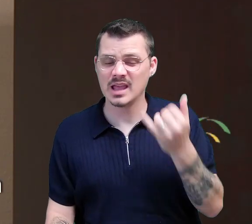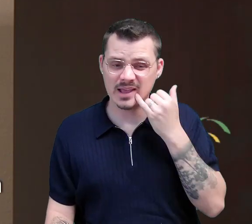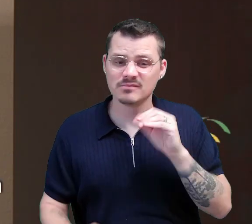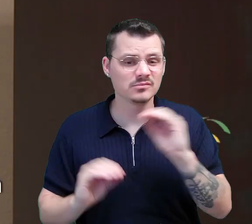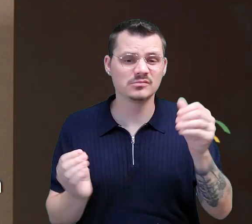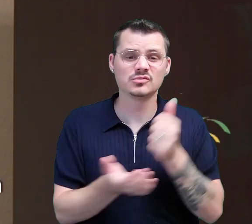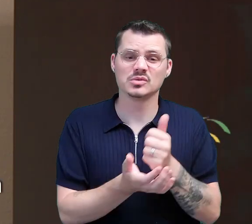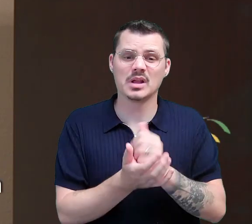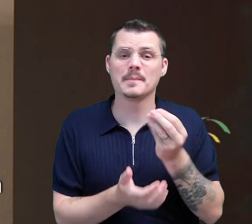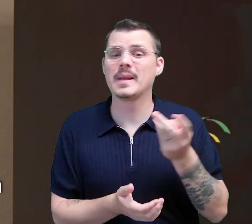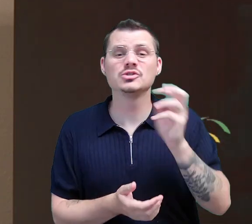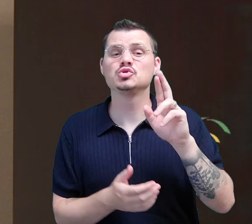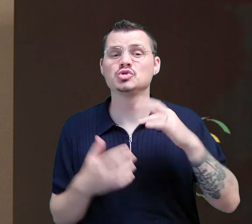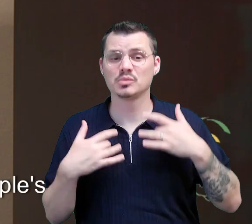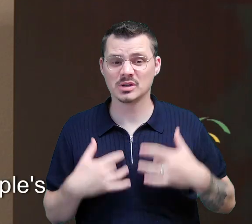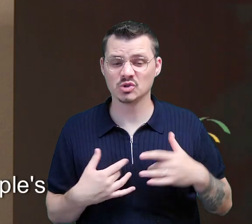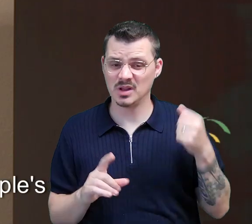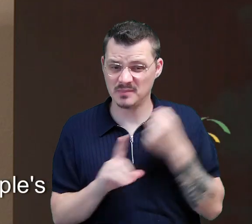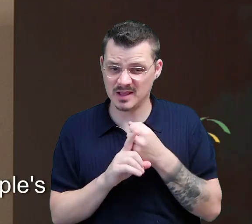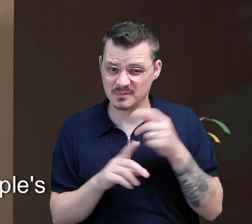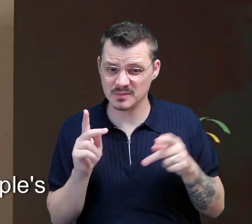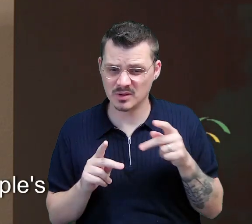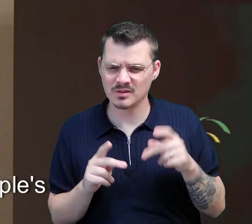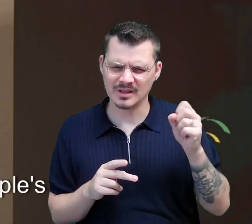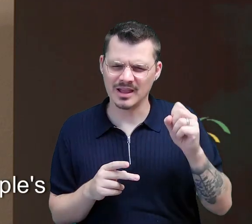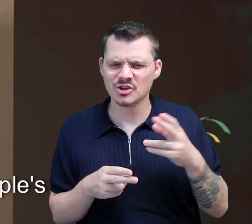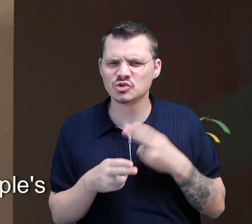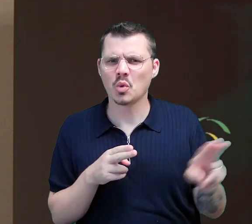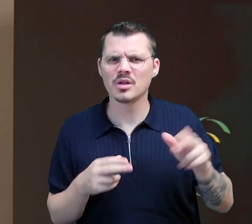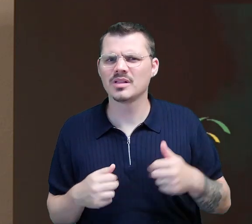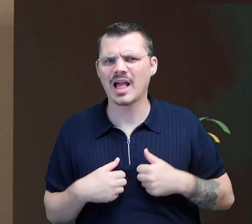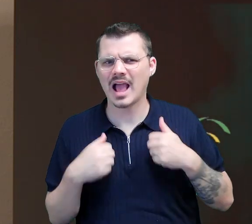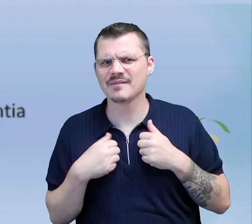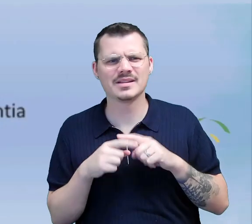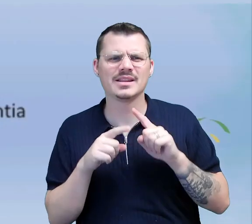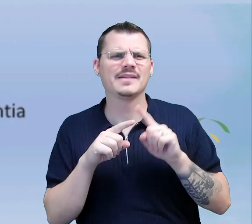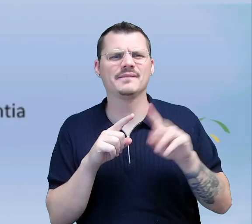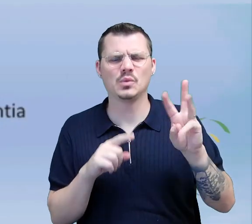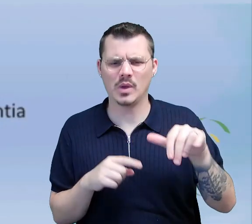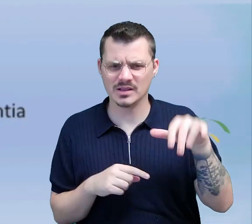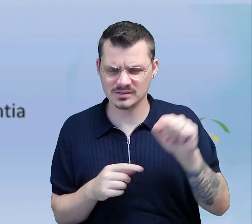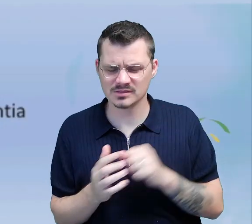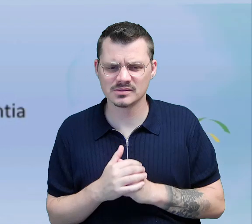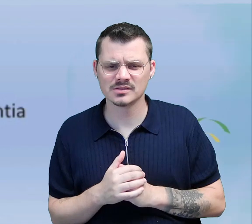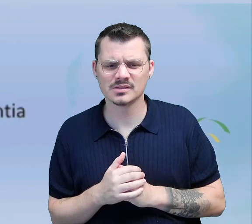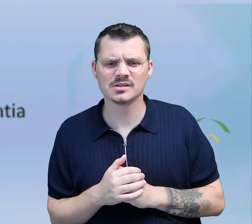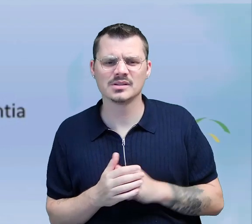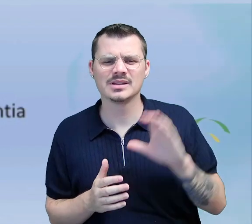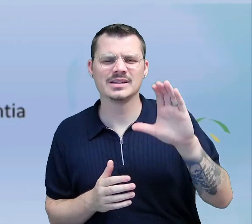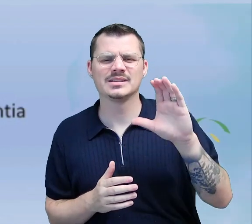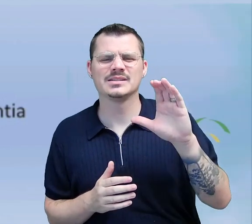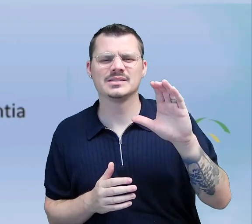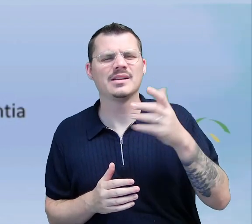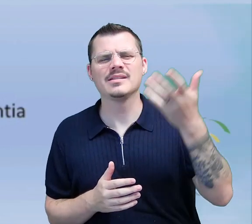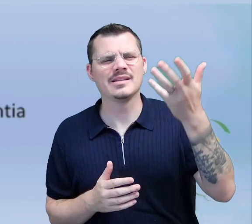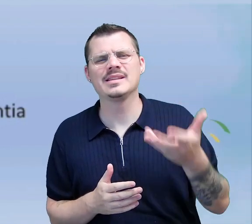Does untreated major depression impact people? Yeah, it shortens people's lives in all kinds of ways. So these